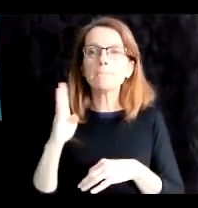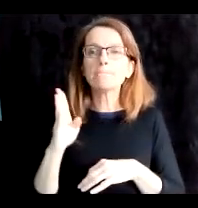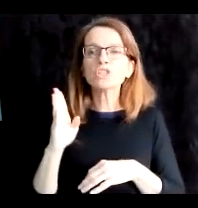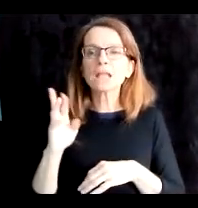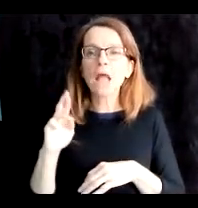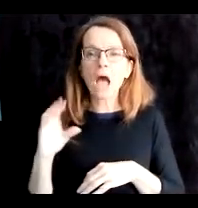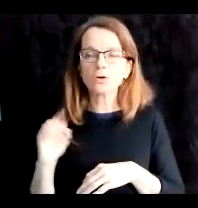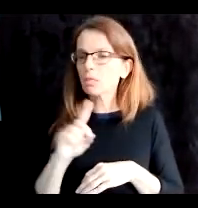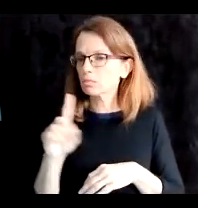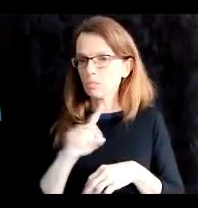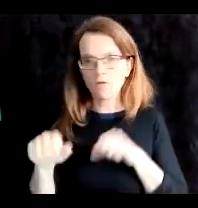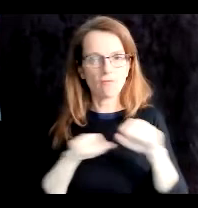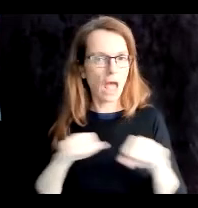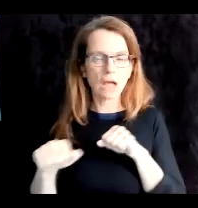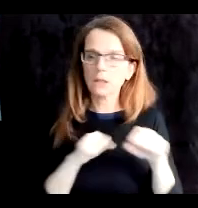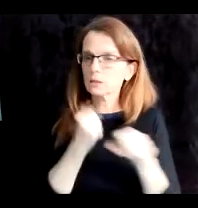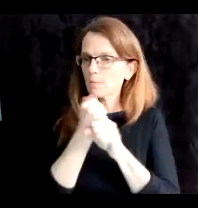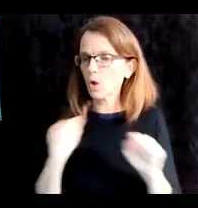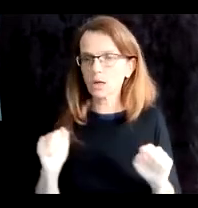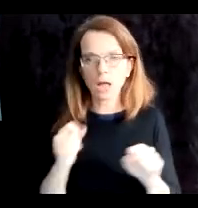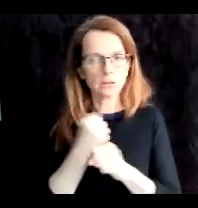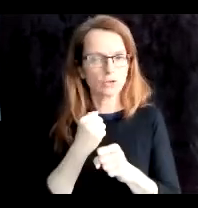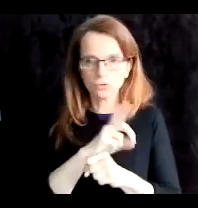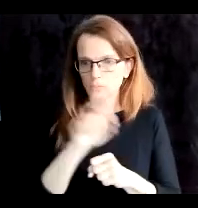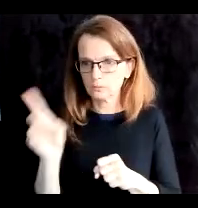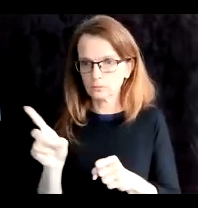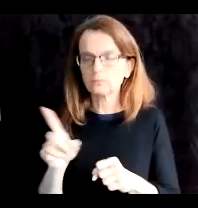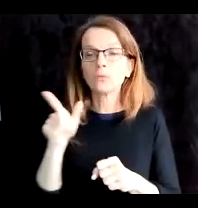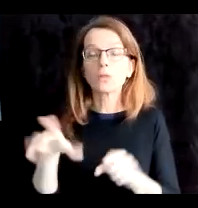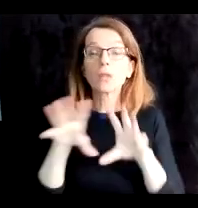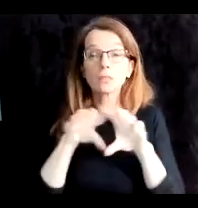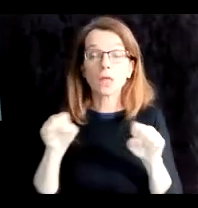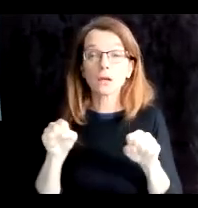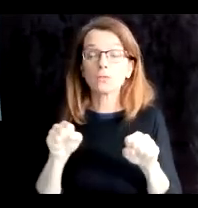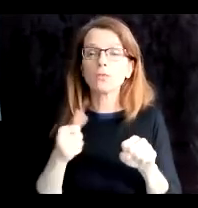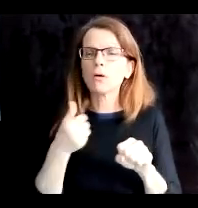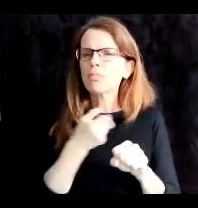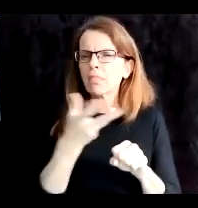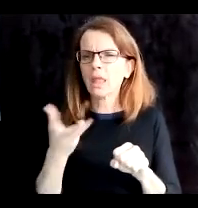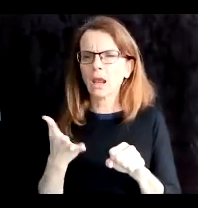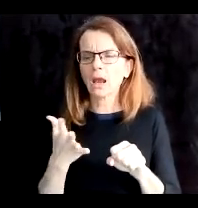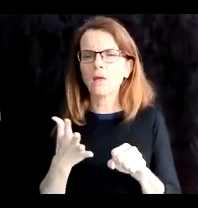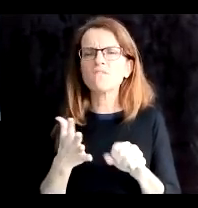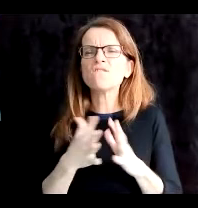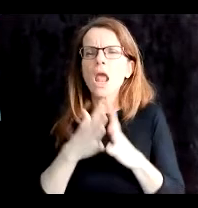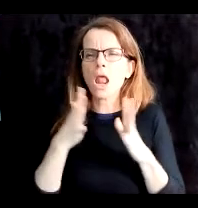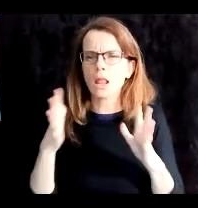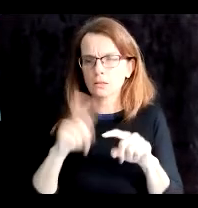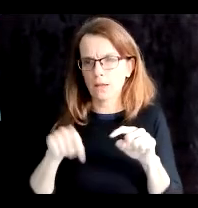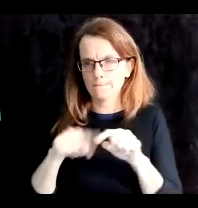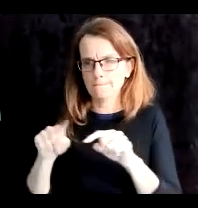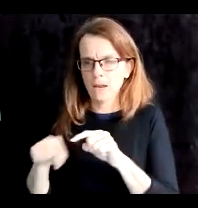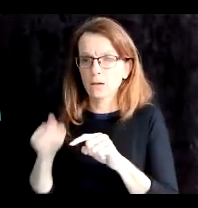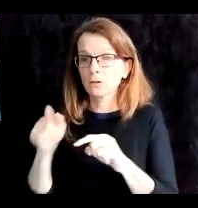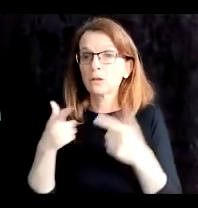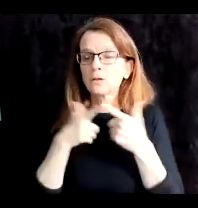government is doing towards its citizens is exactly allowing big companies to exploit